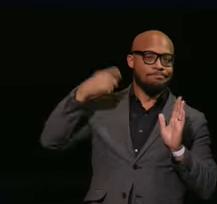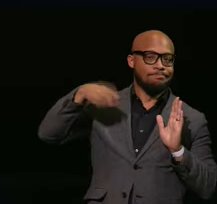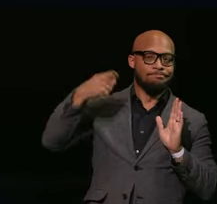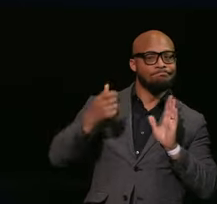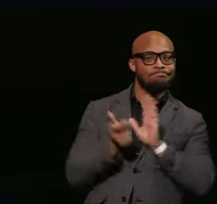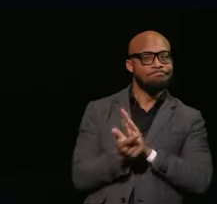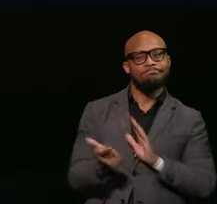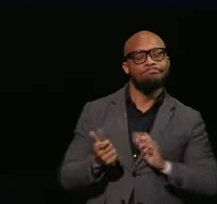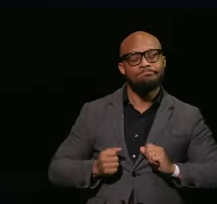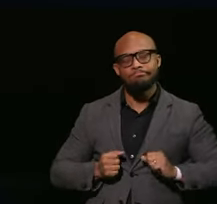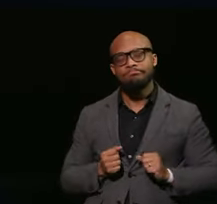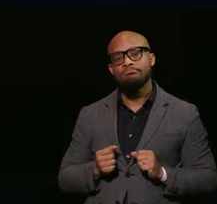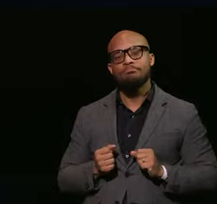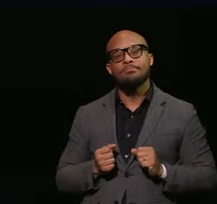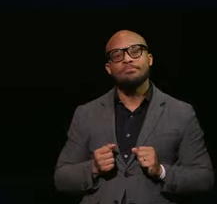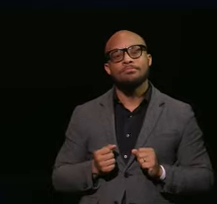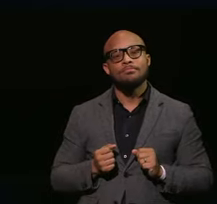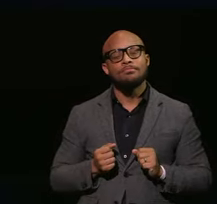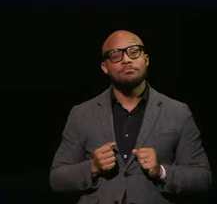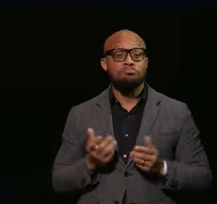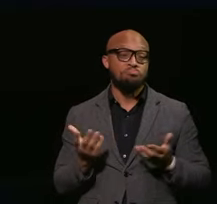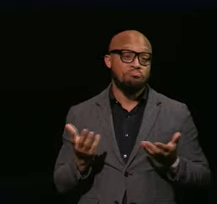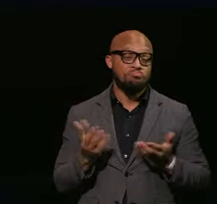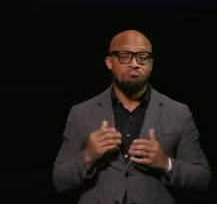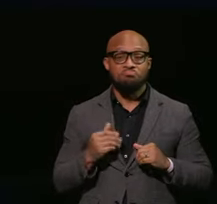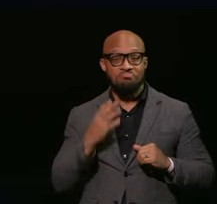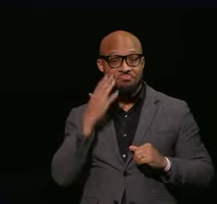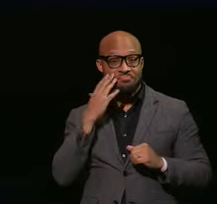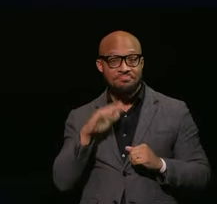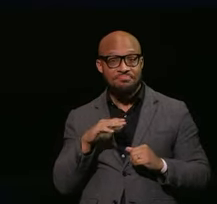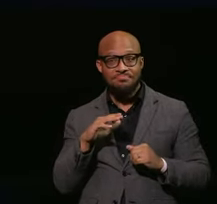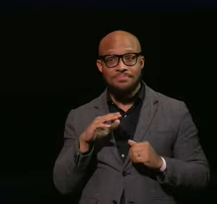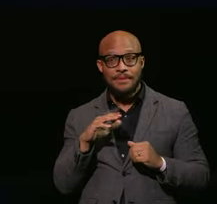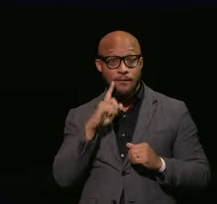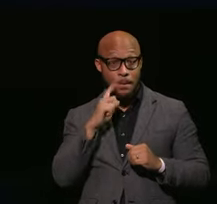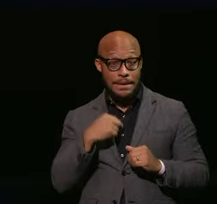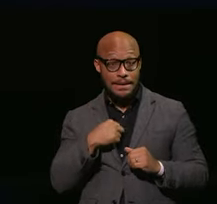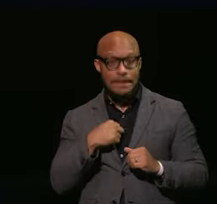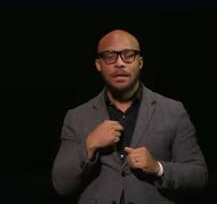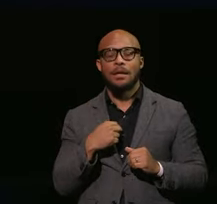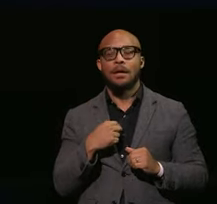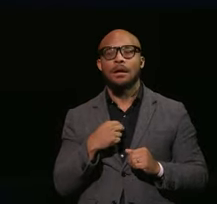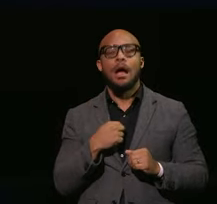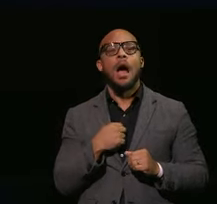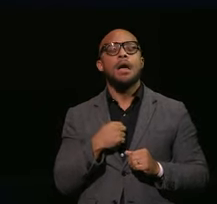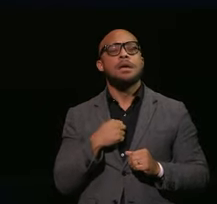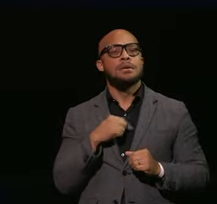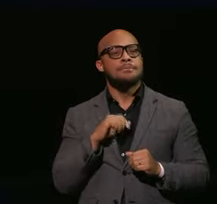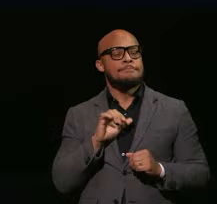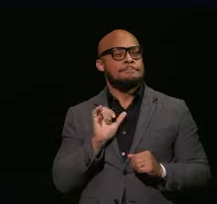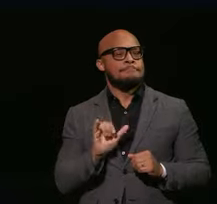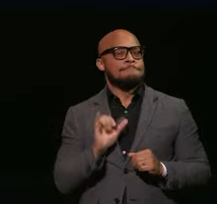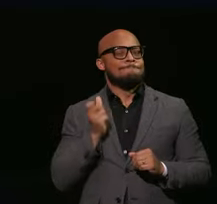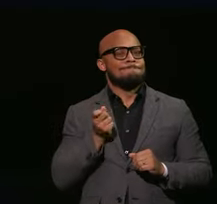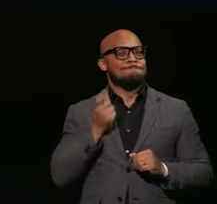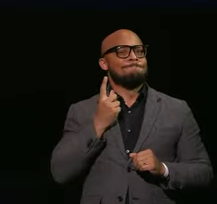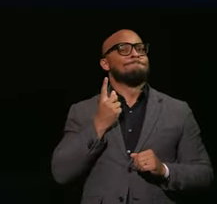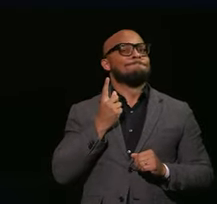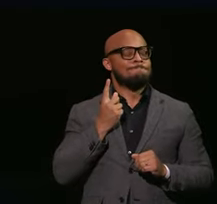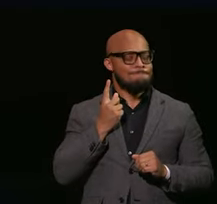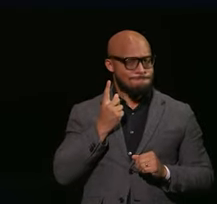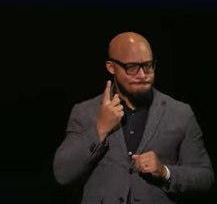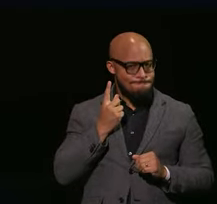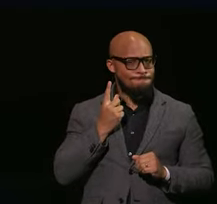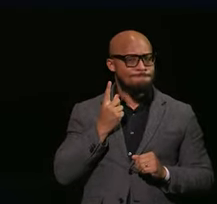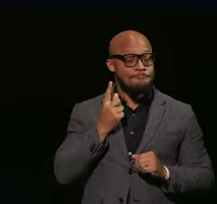that was banned for us. And you know, for me, I realized, I think pretty early on, as soon as it was clear